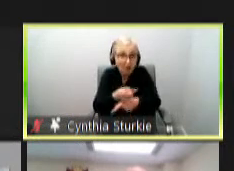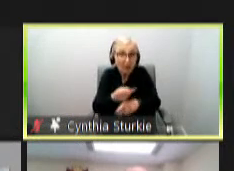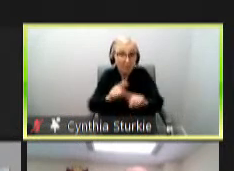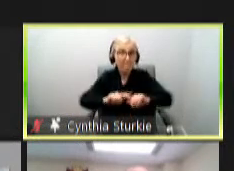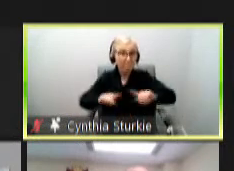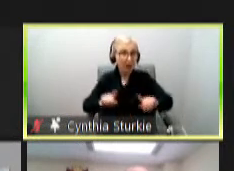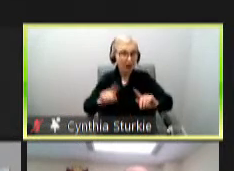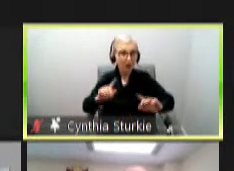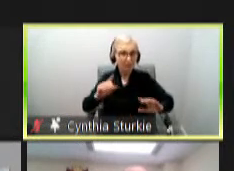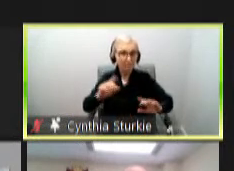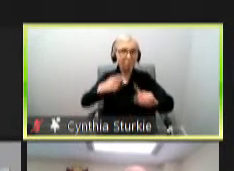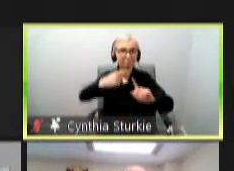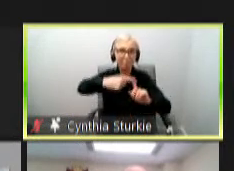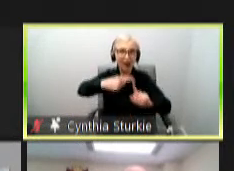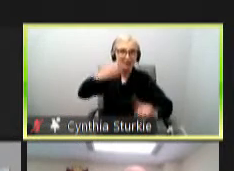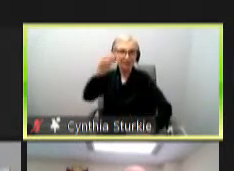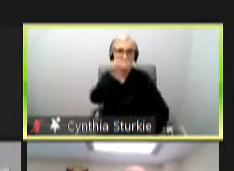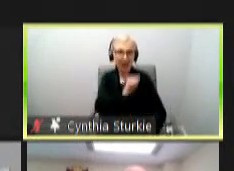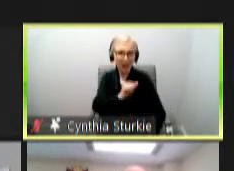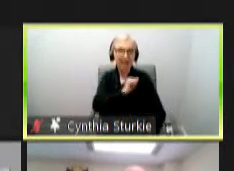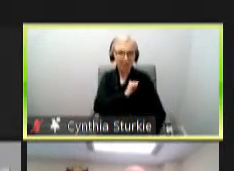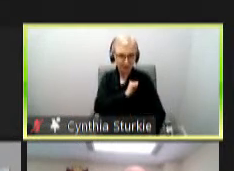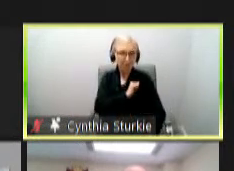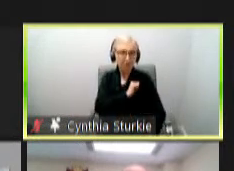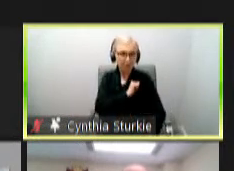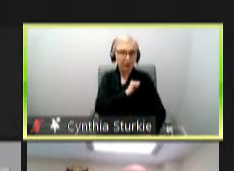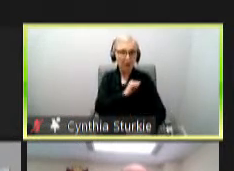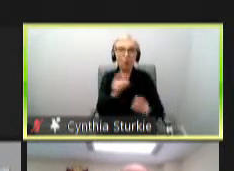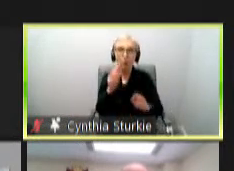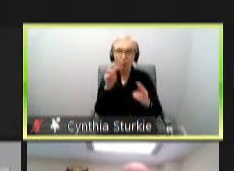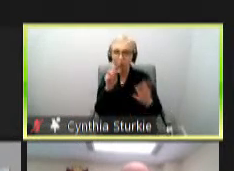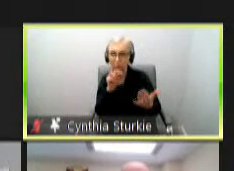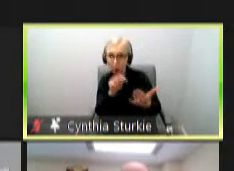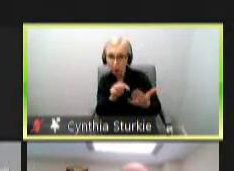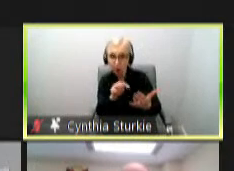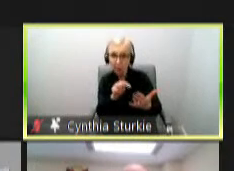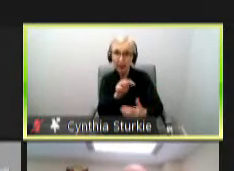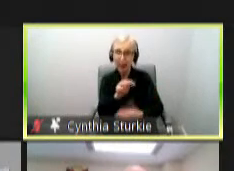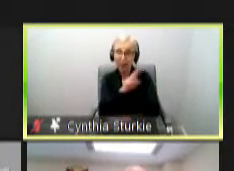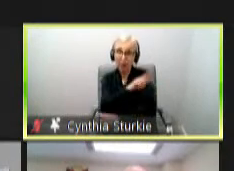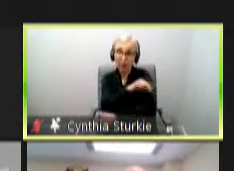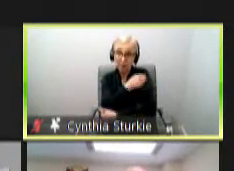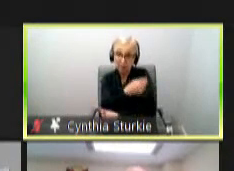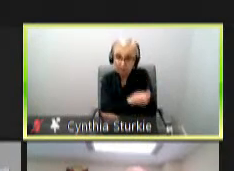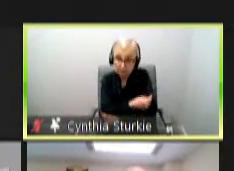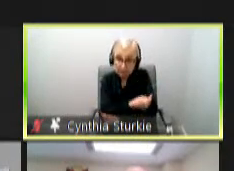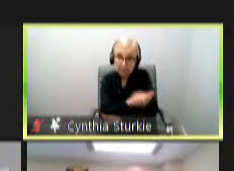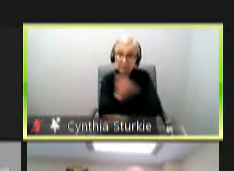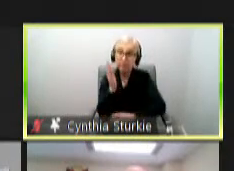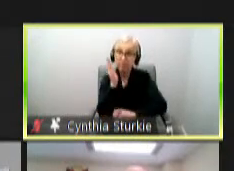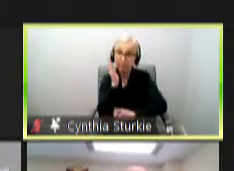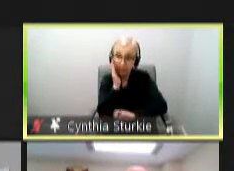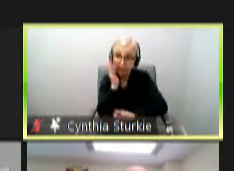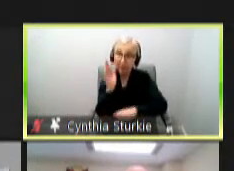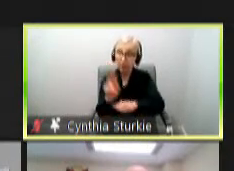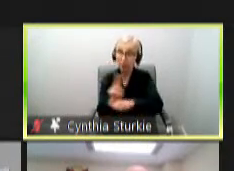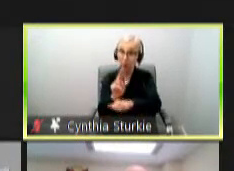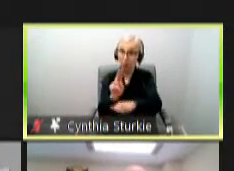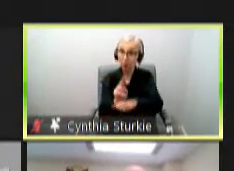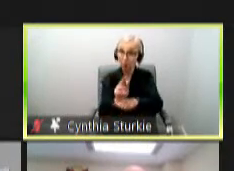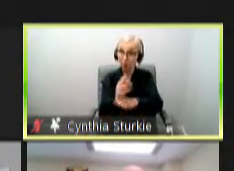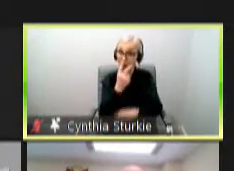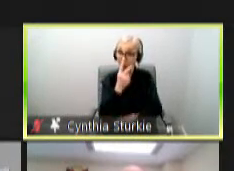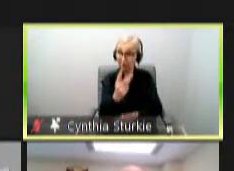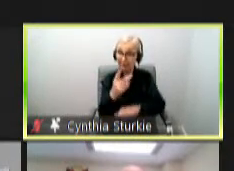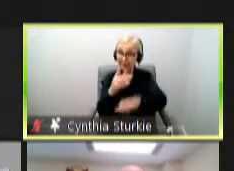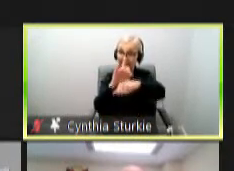at cases, percent positivity, hospitalizations, and hospital bed use. What we see here is that our